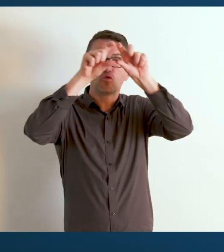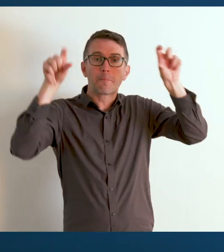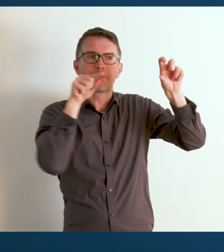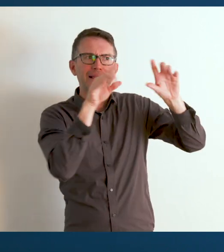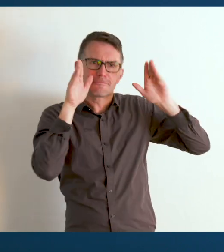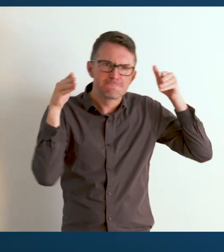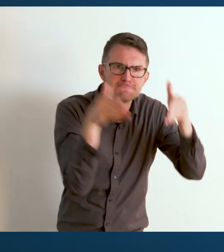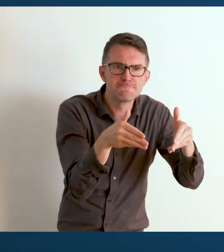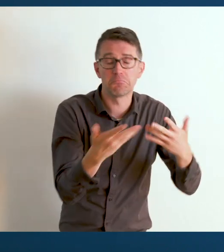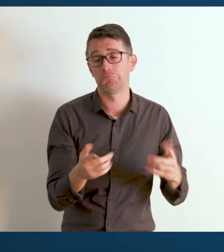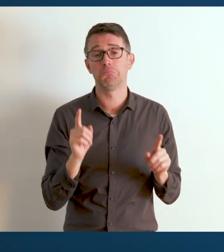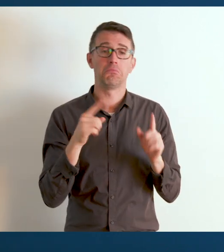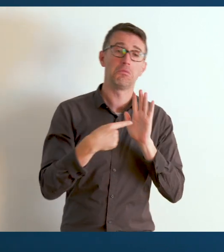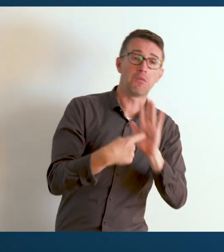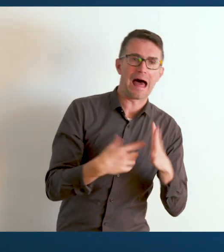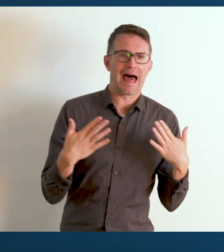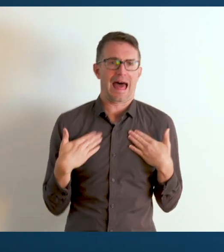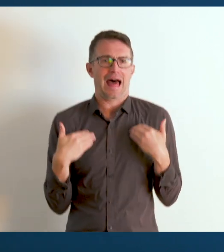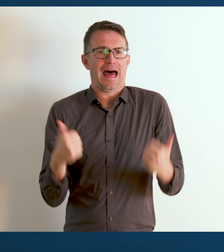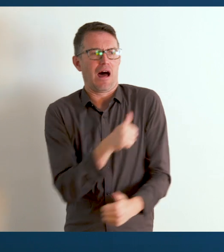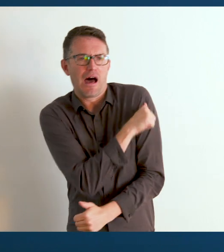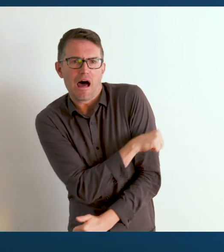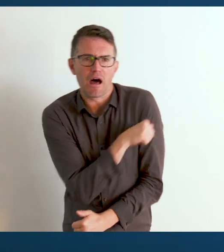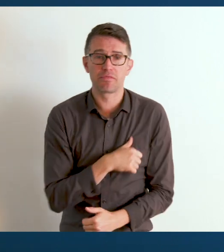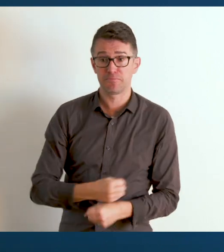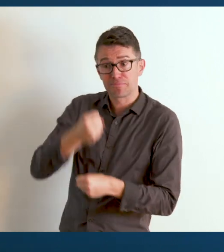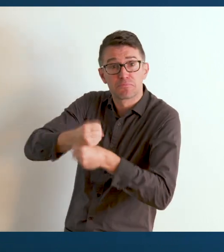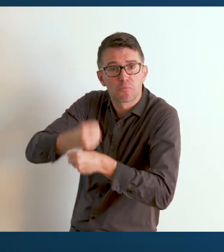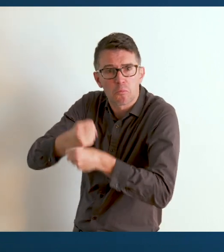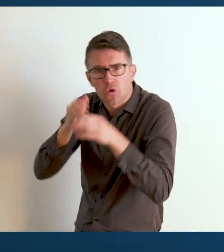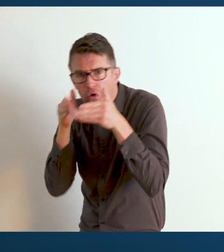topics like, for example, health or labor